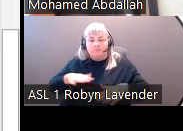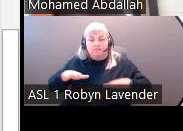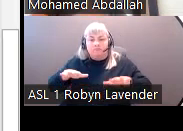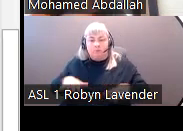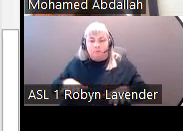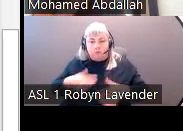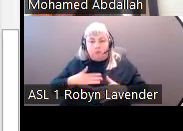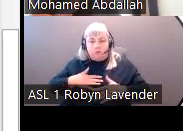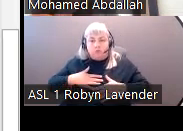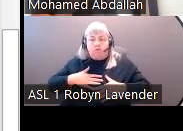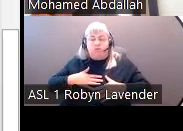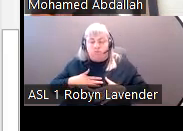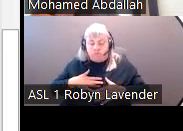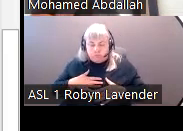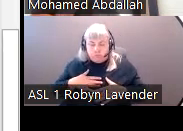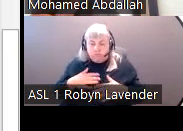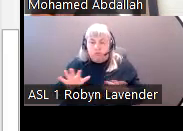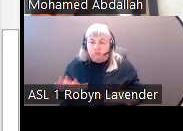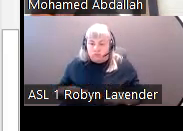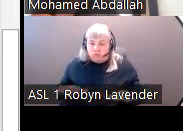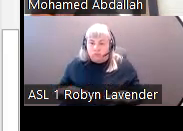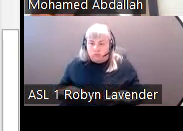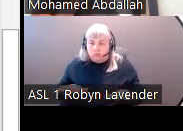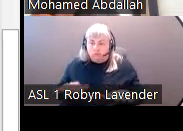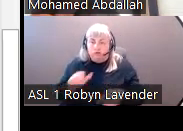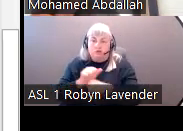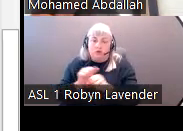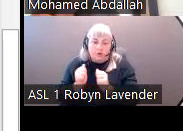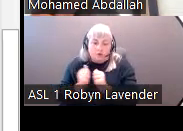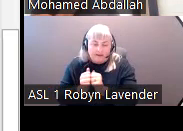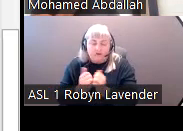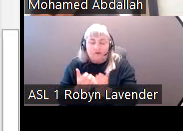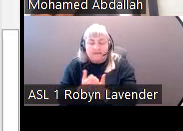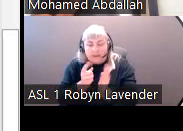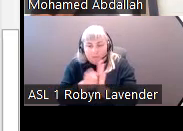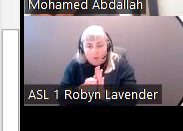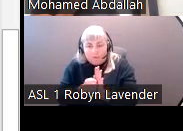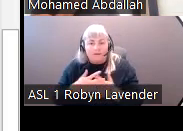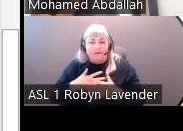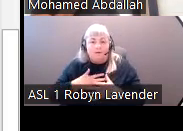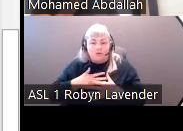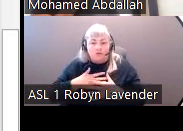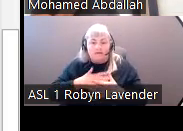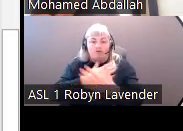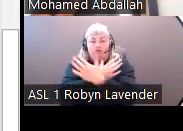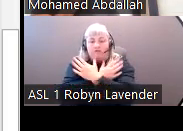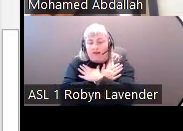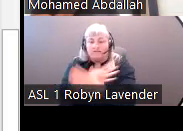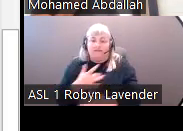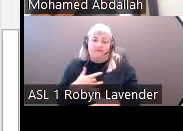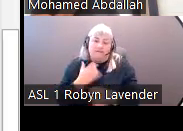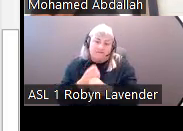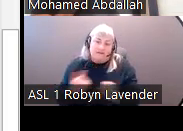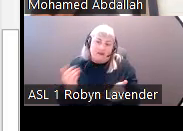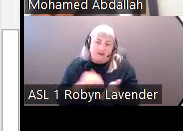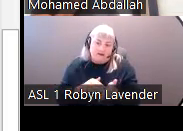start, you know, working with them more in depth to just take a second, breathe, relax, and feel safe again. They